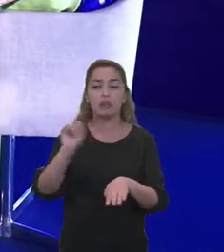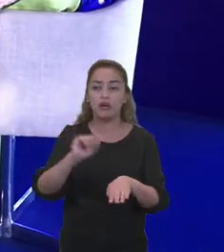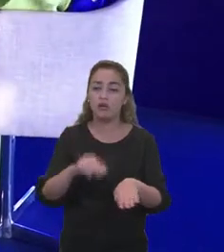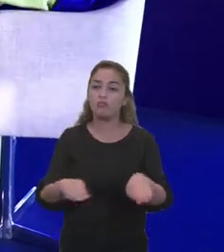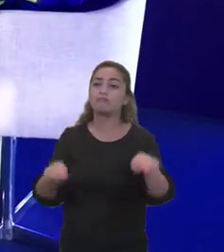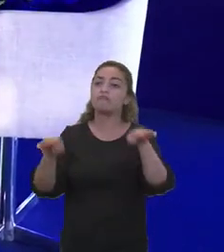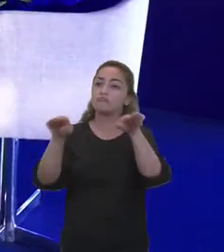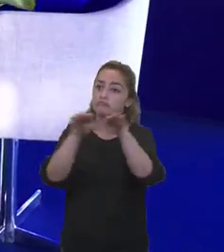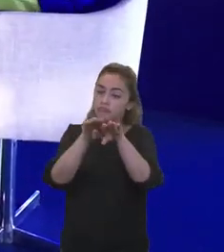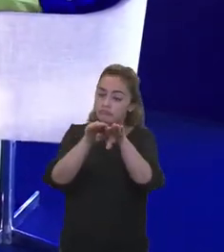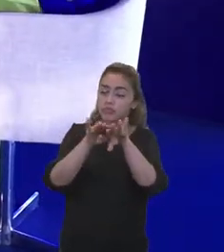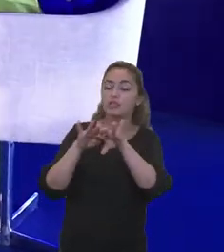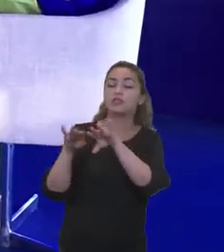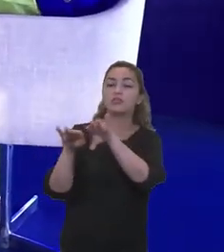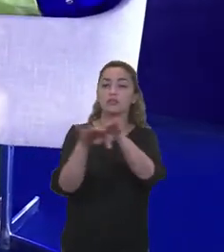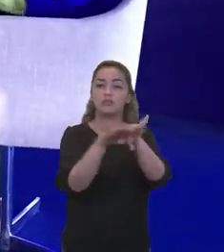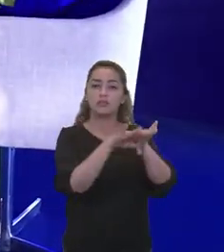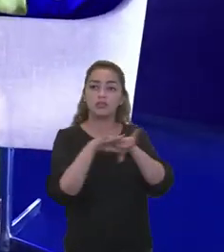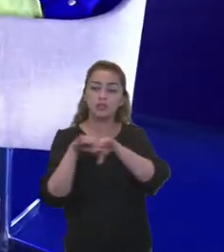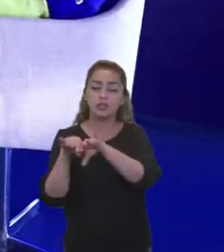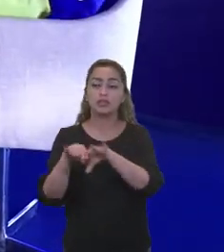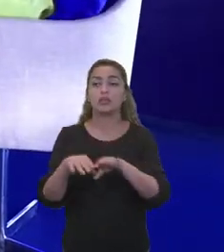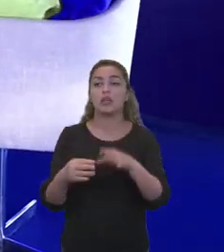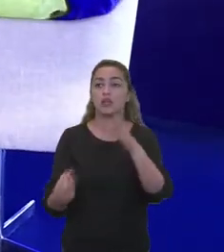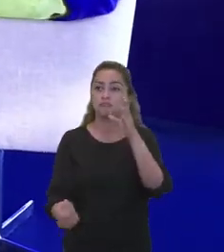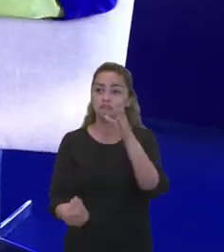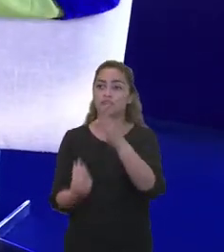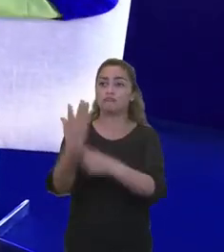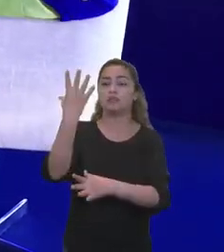inequality. On the contrary, it'll